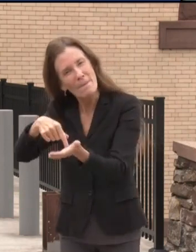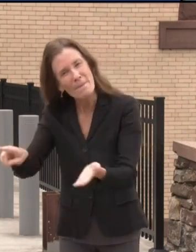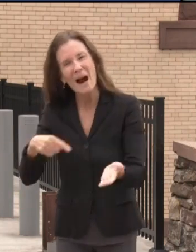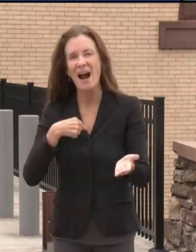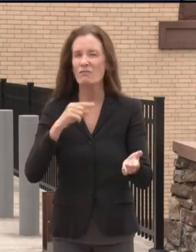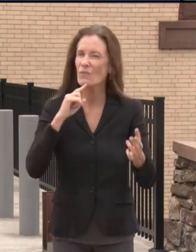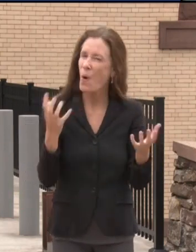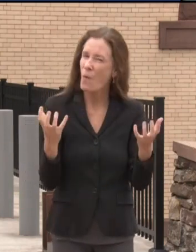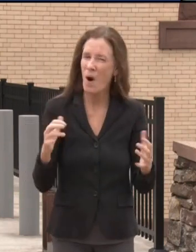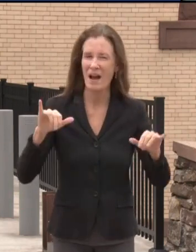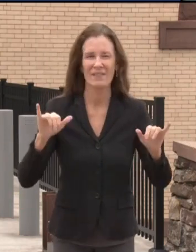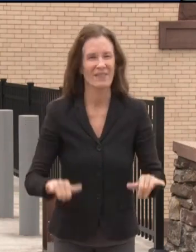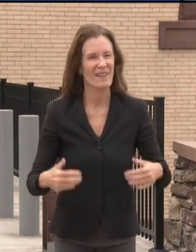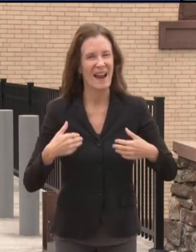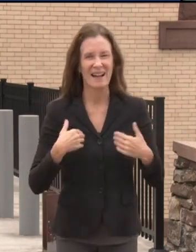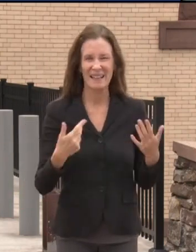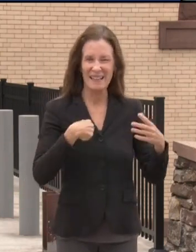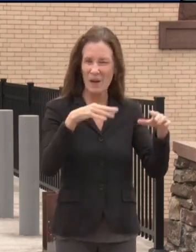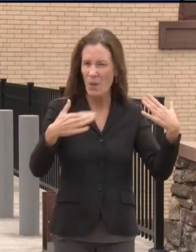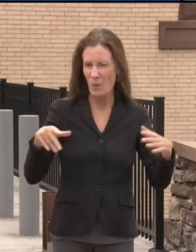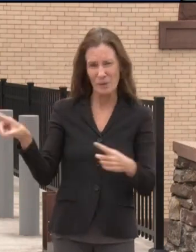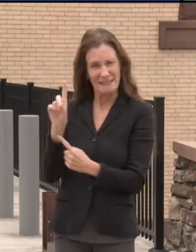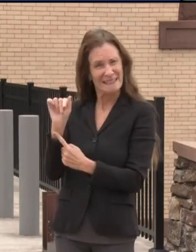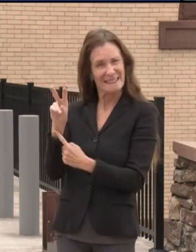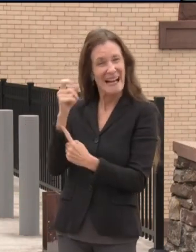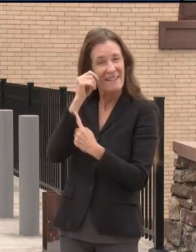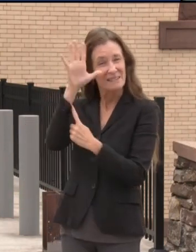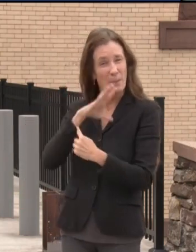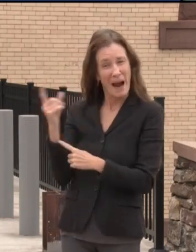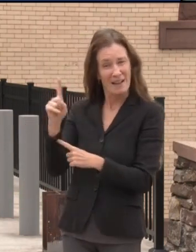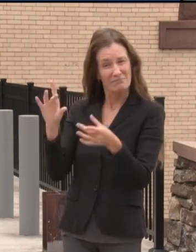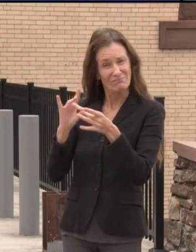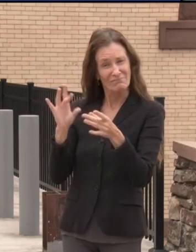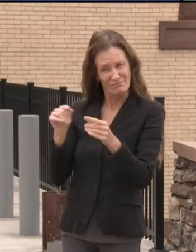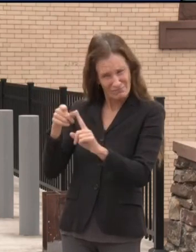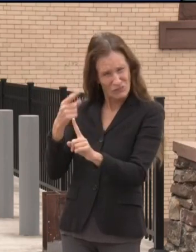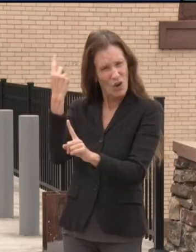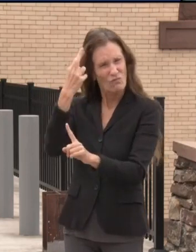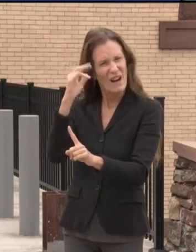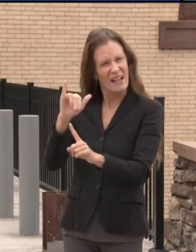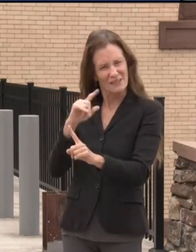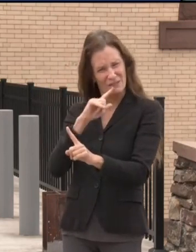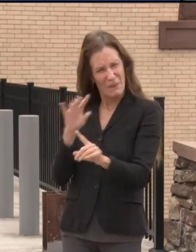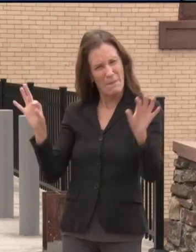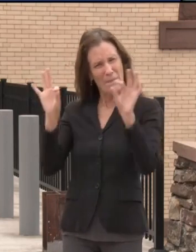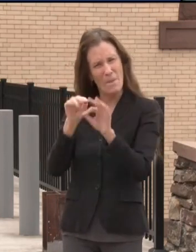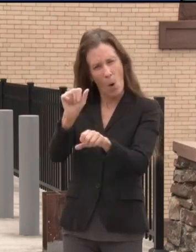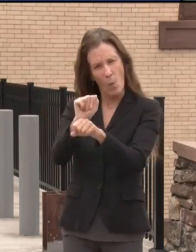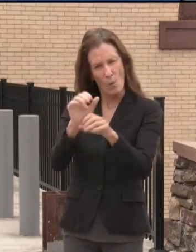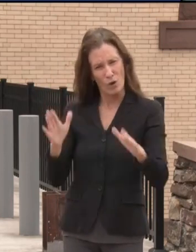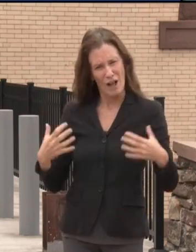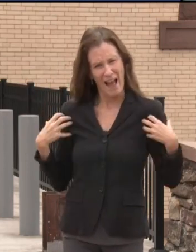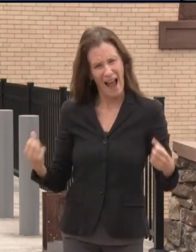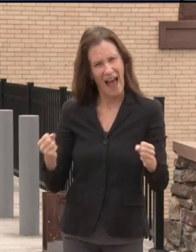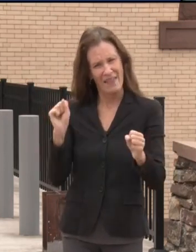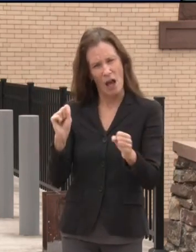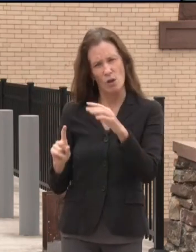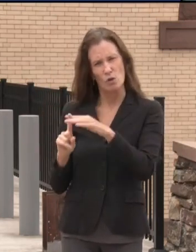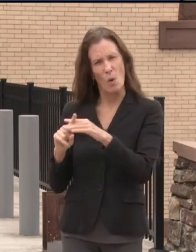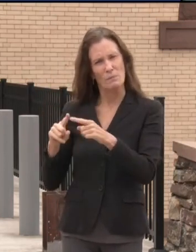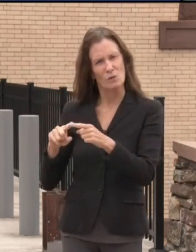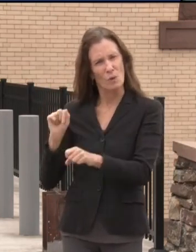are already recognizing the importance of healthy workers and the effect of healthy workers on their bottom